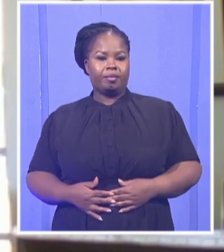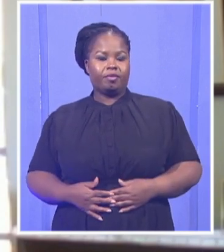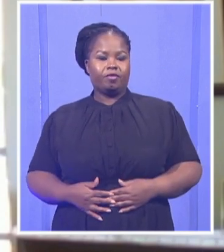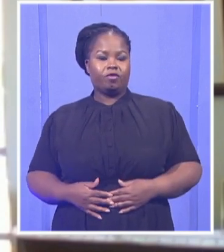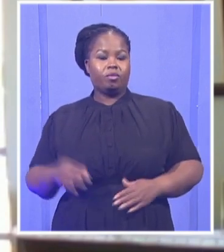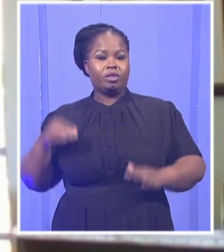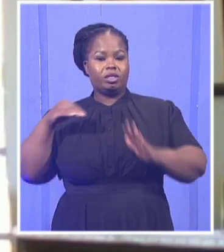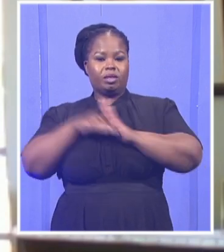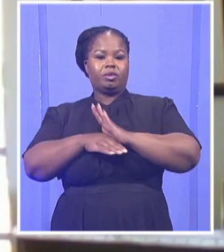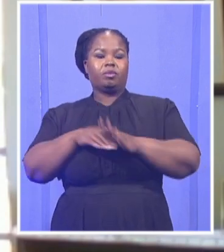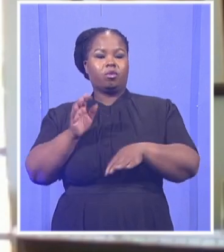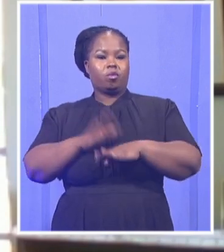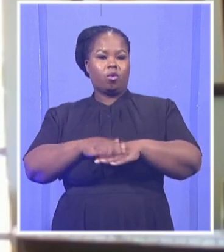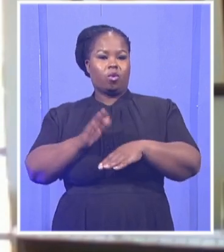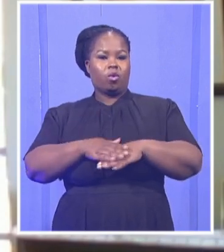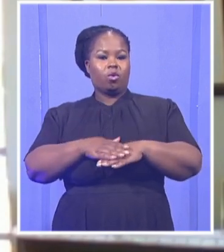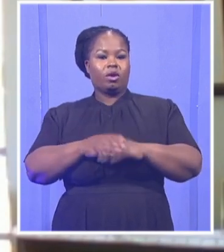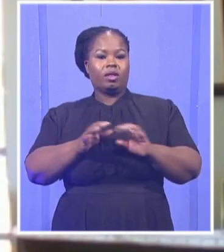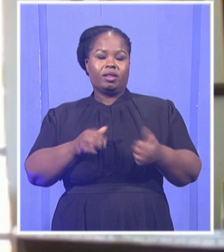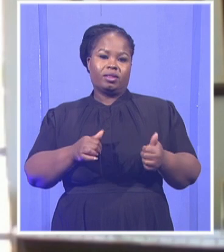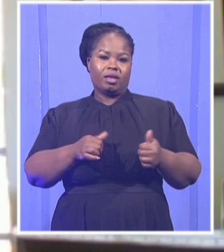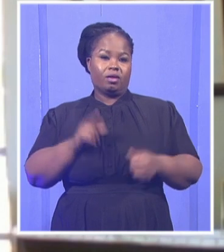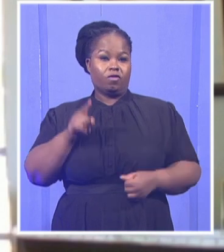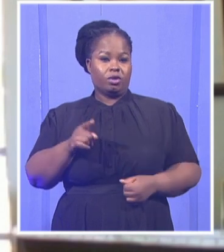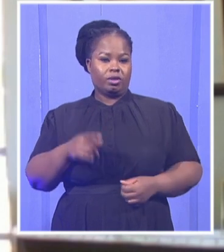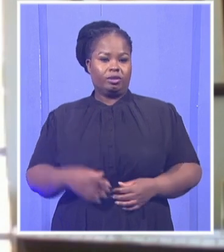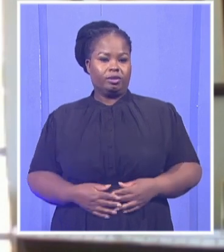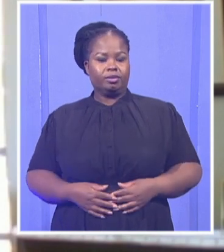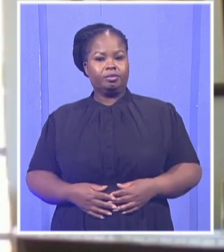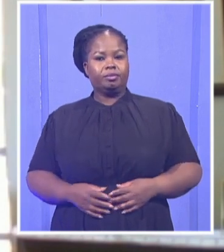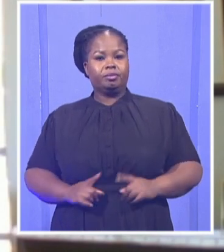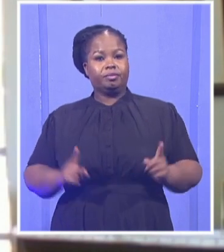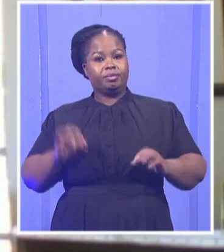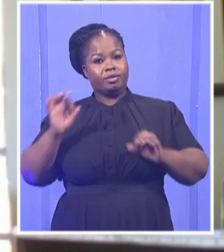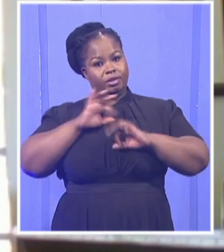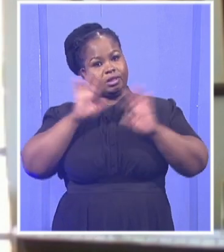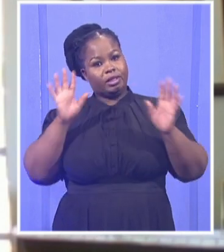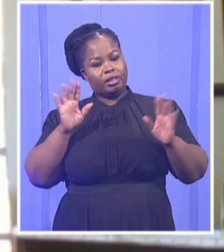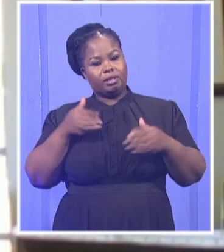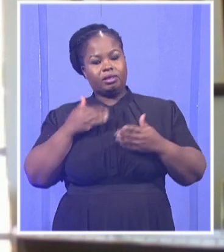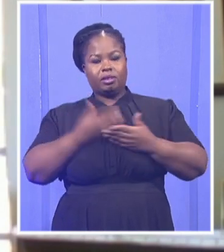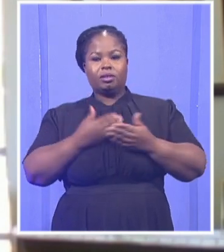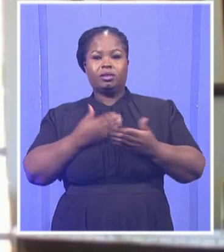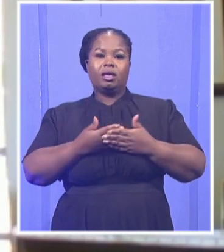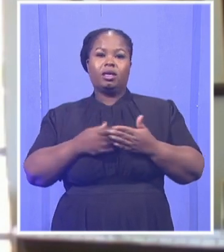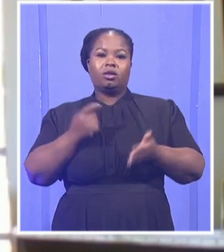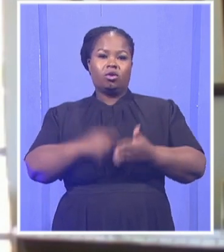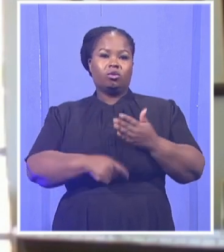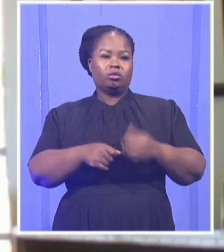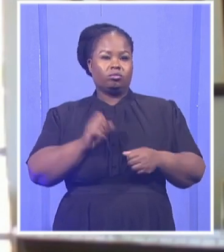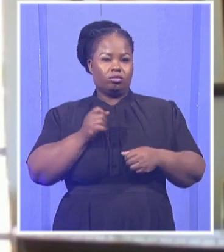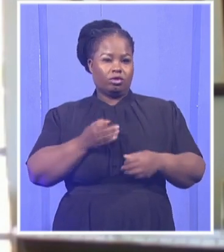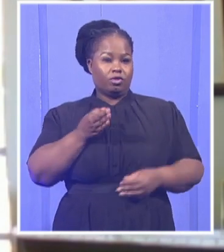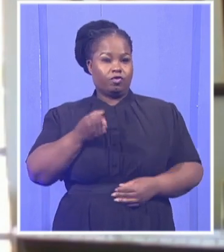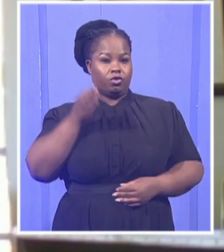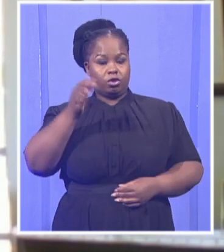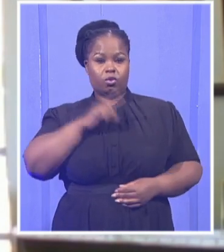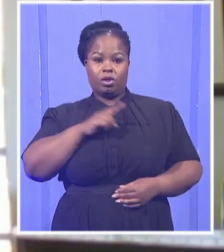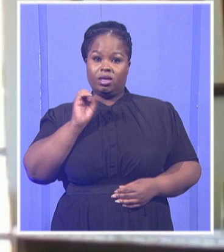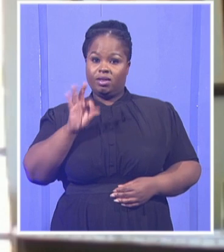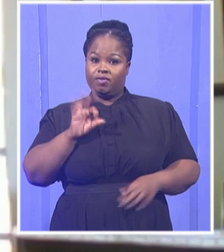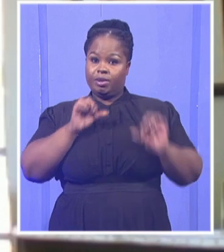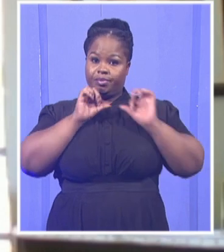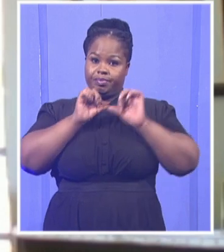far more steeply than might have been the case. But clearly, it can't go on in the longer term, because if it carries